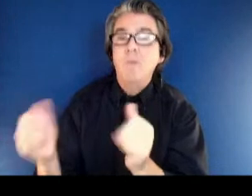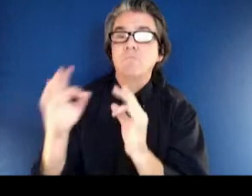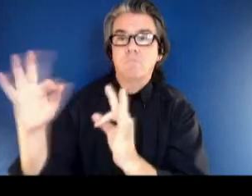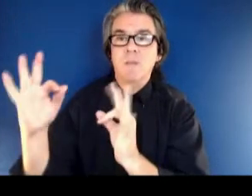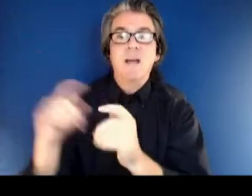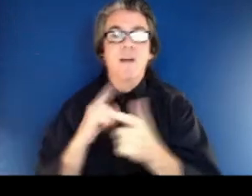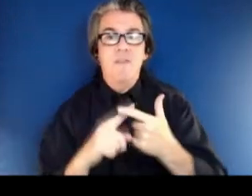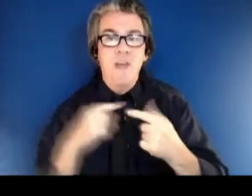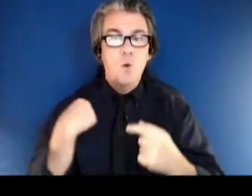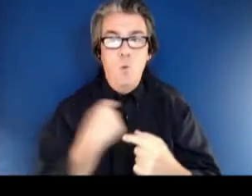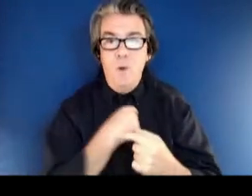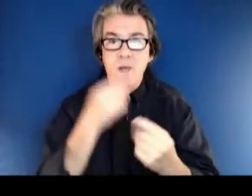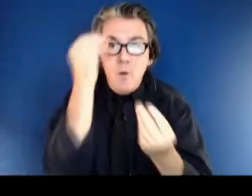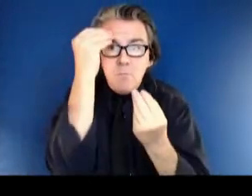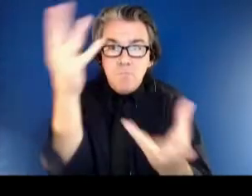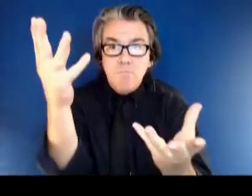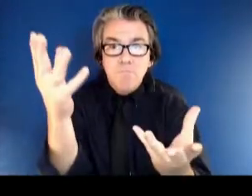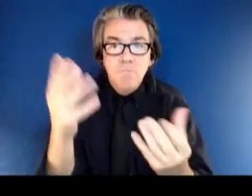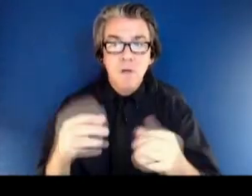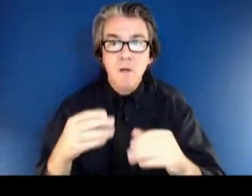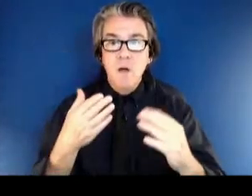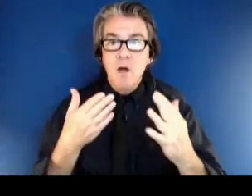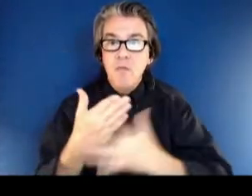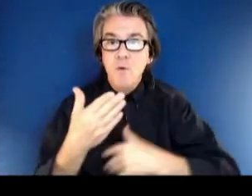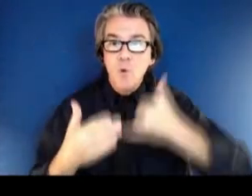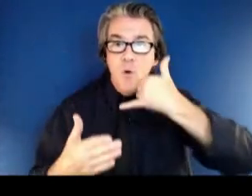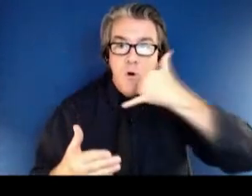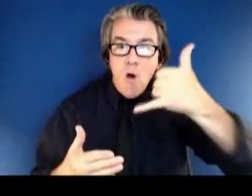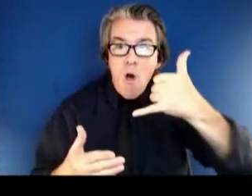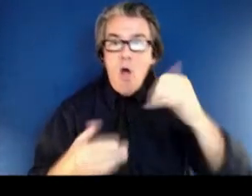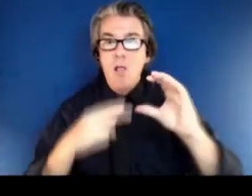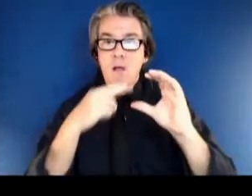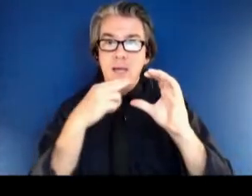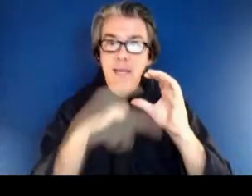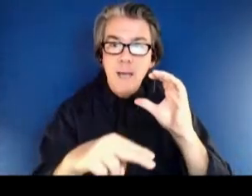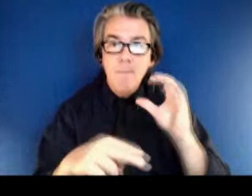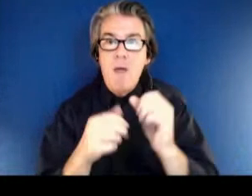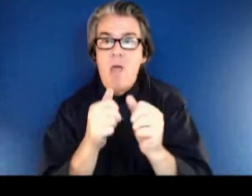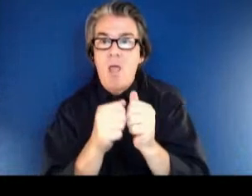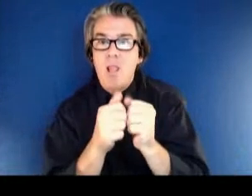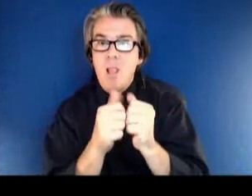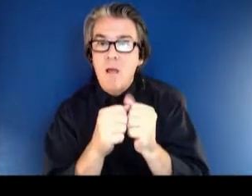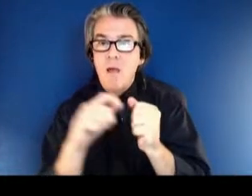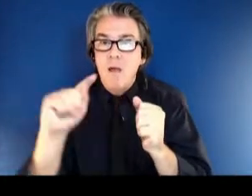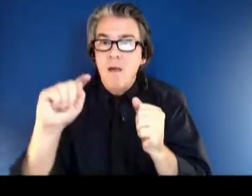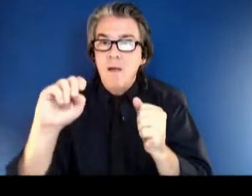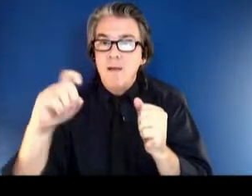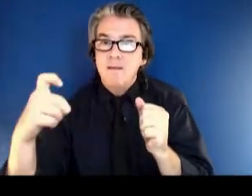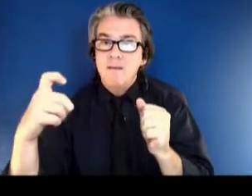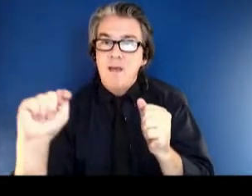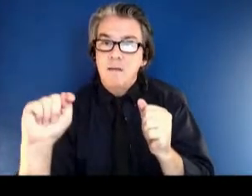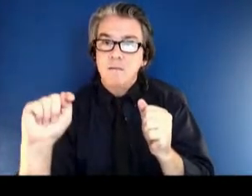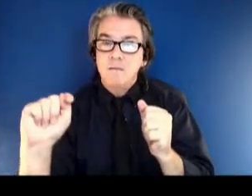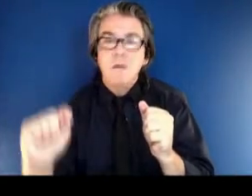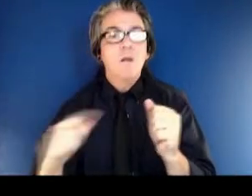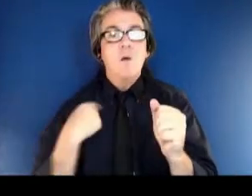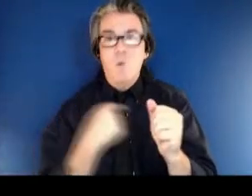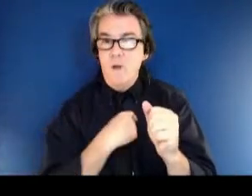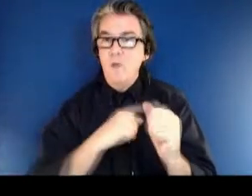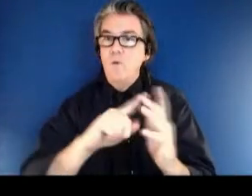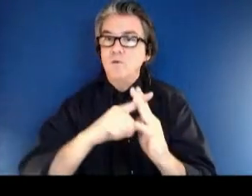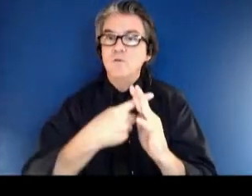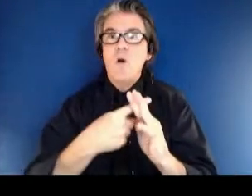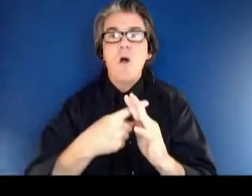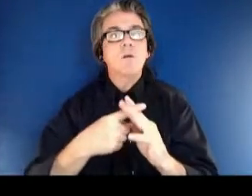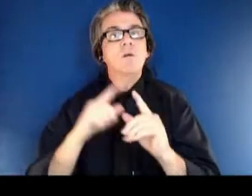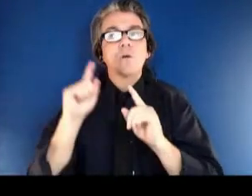you. You'll be receiving a notification indicating that weather conditions have improved to the point to where we can begin